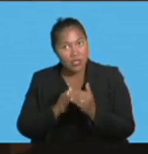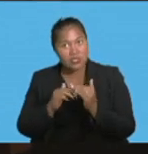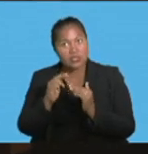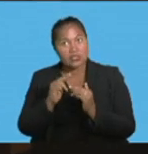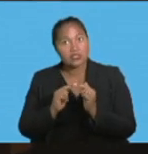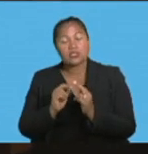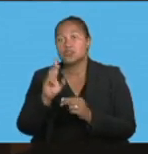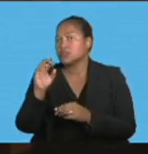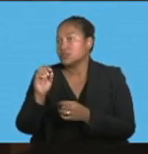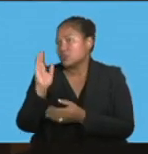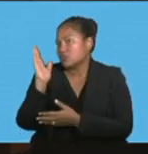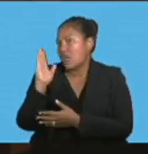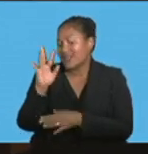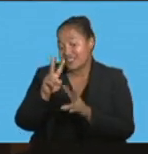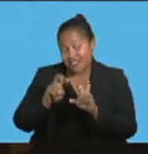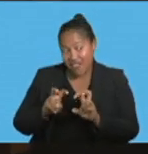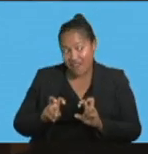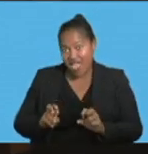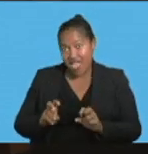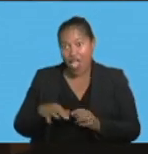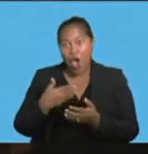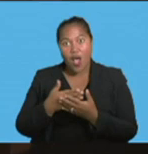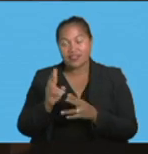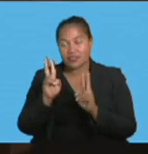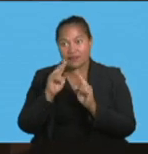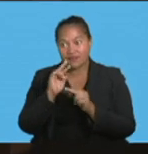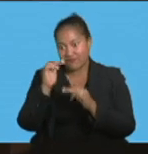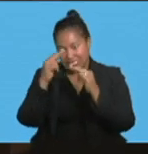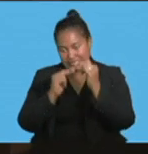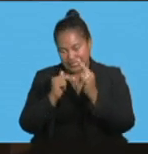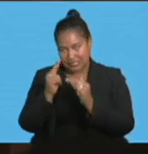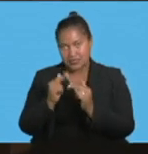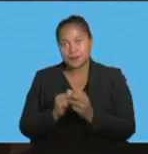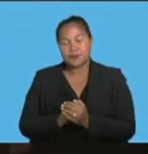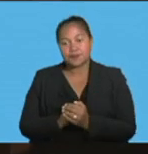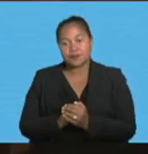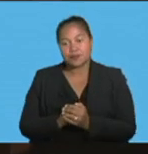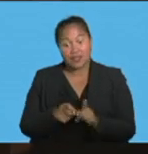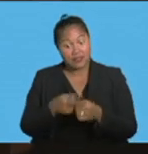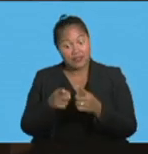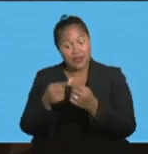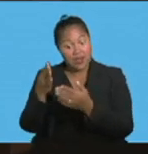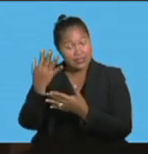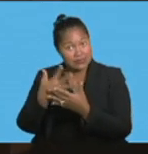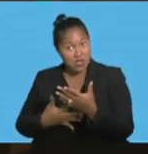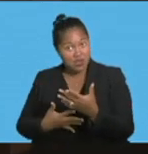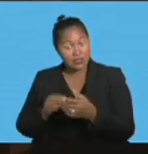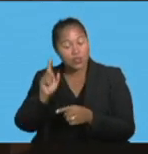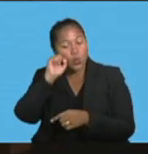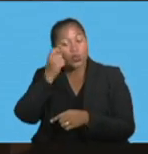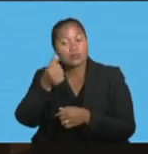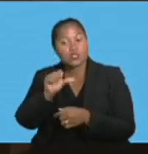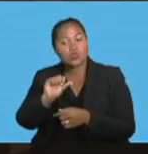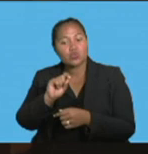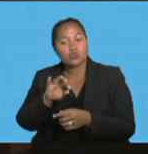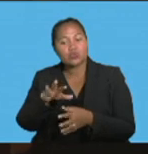conducting patient experience surveys in all health facilities. Patient experience survey results will be used to gauge service